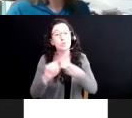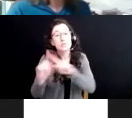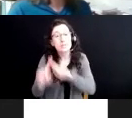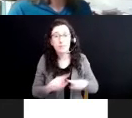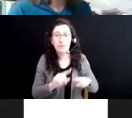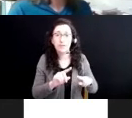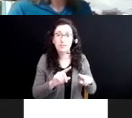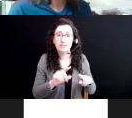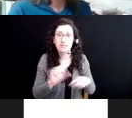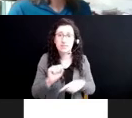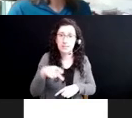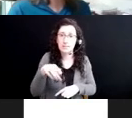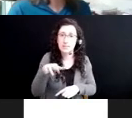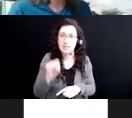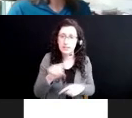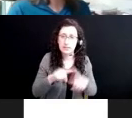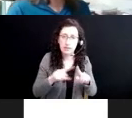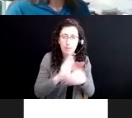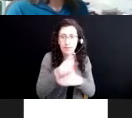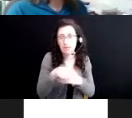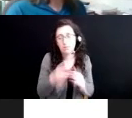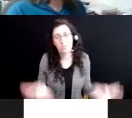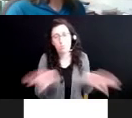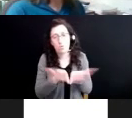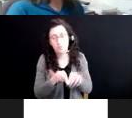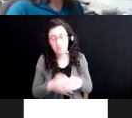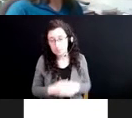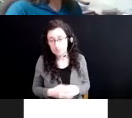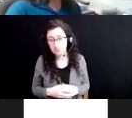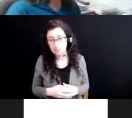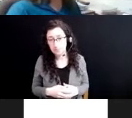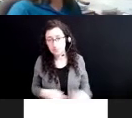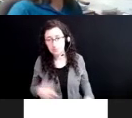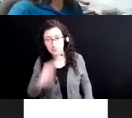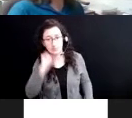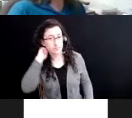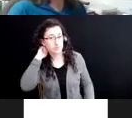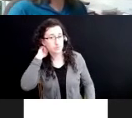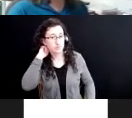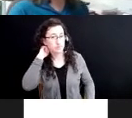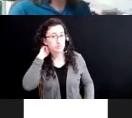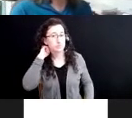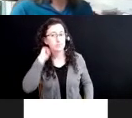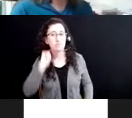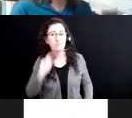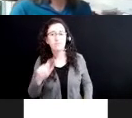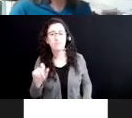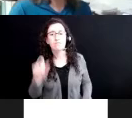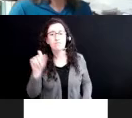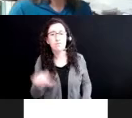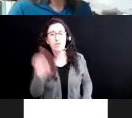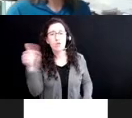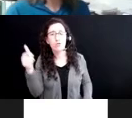key in your space. And then there are other habitat elements that